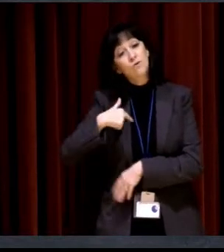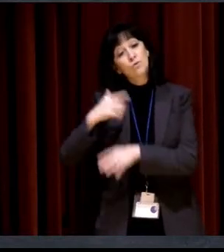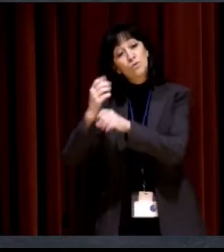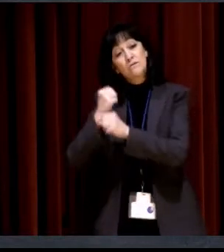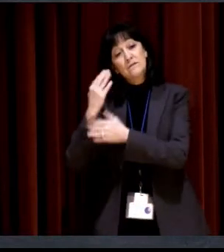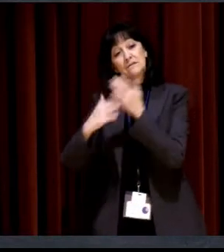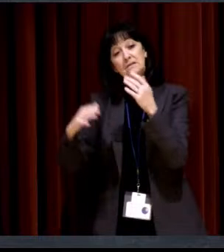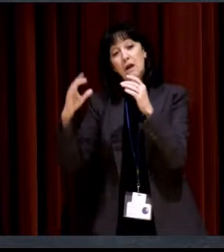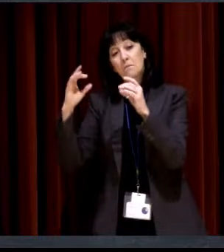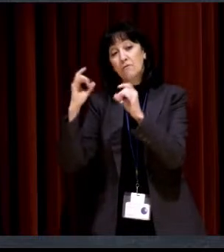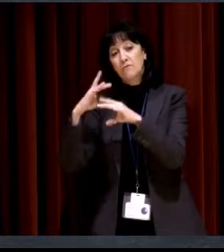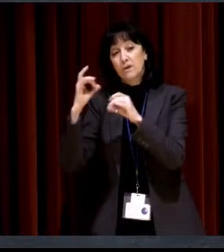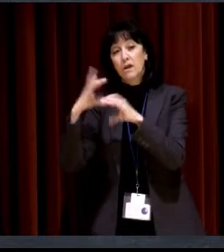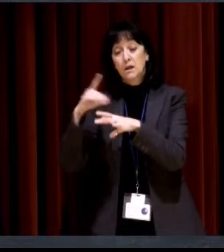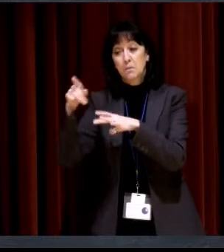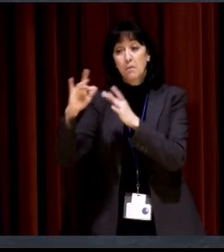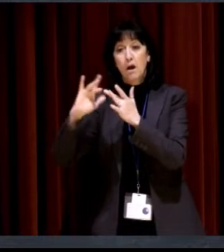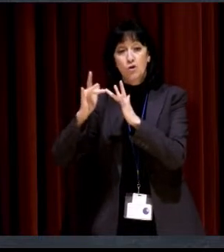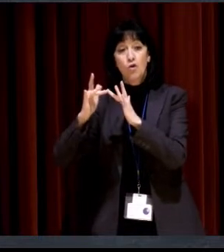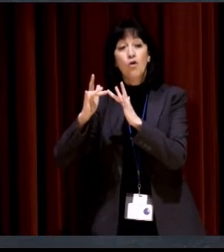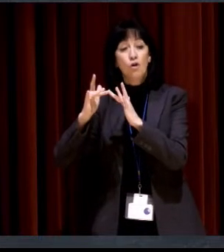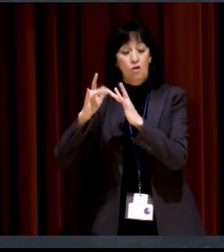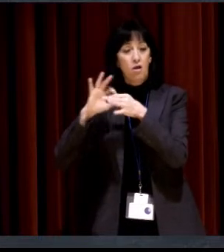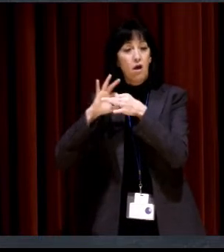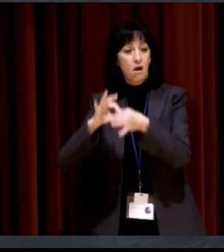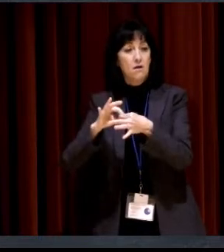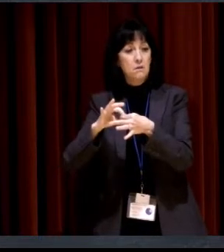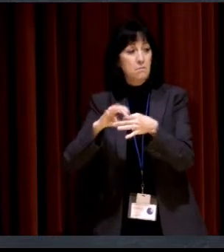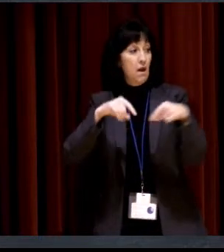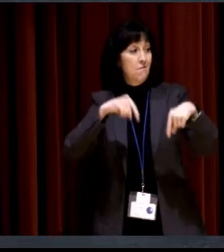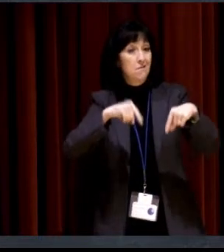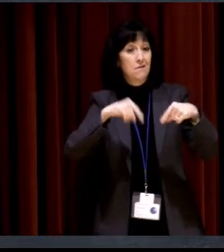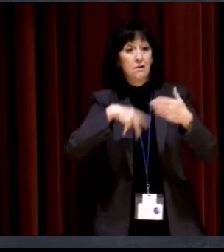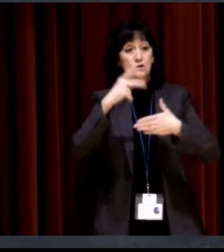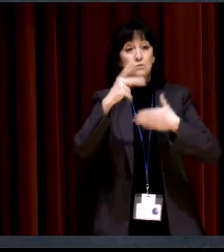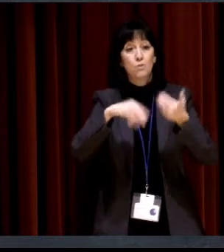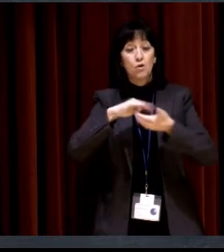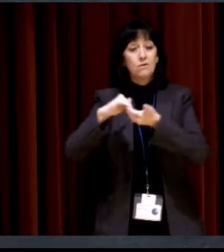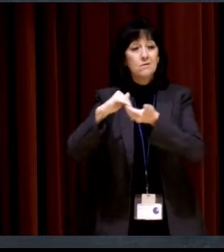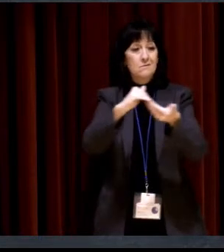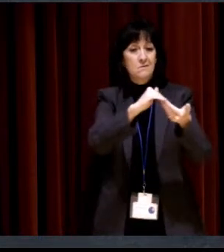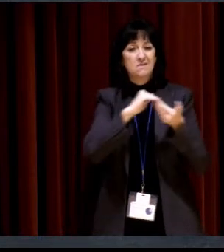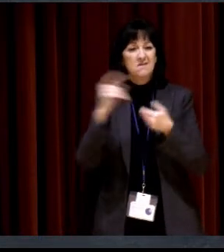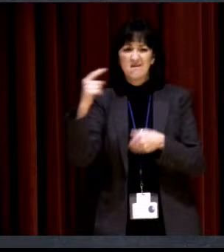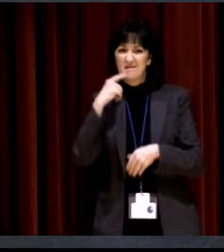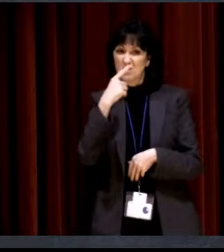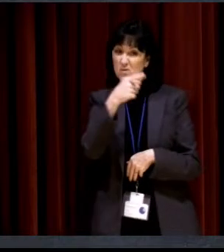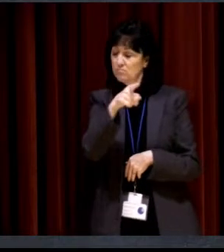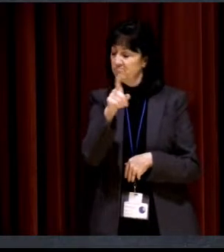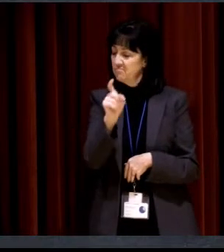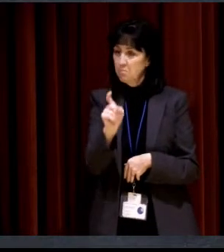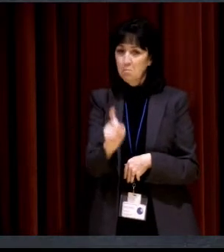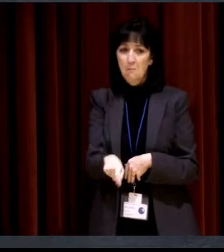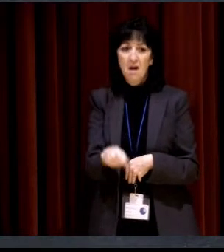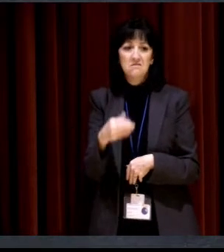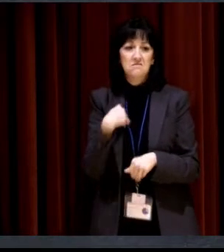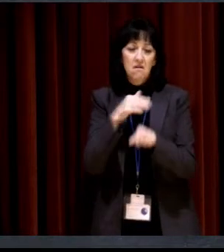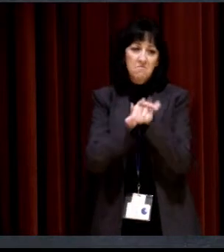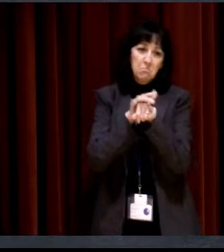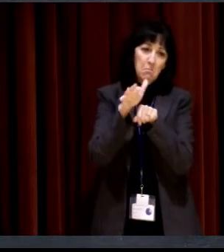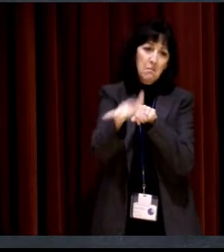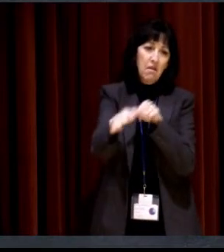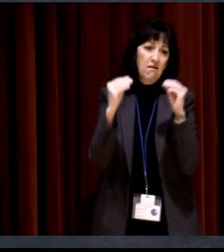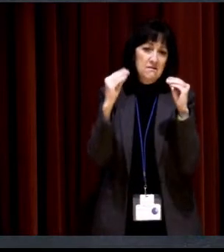feedback online about the collaborative. Someone said you need a lot more teachers on this panel. They are the ones that know